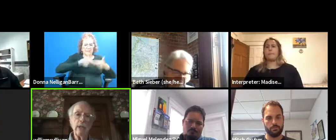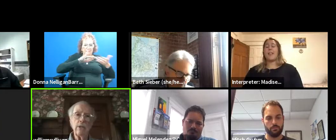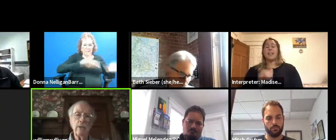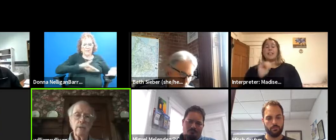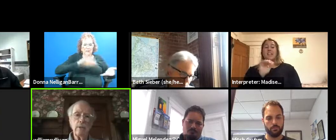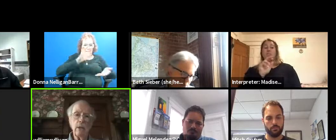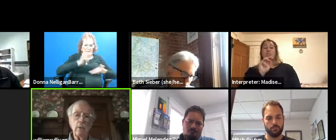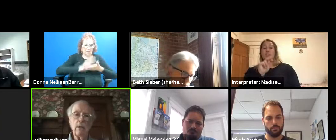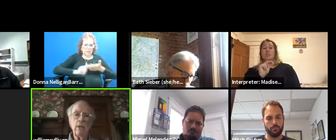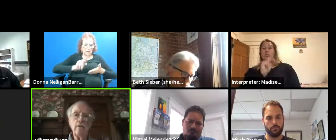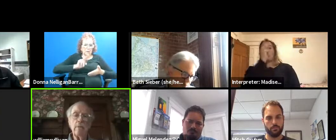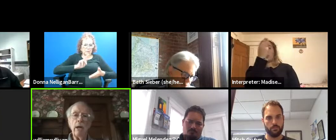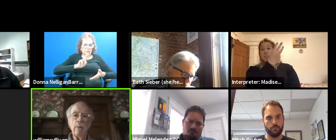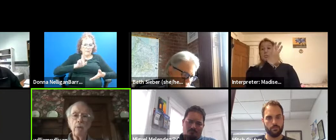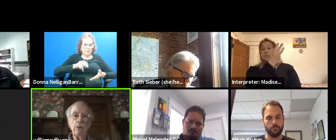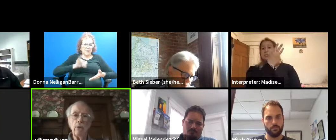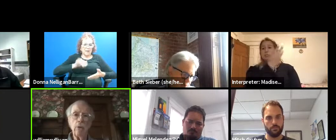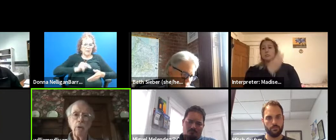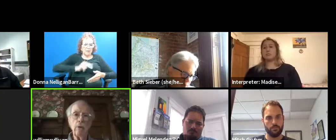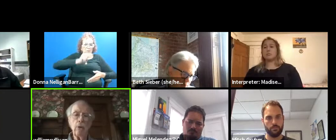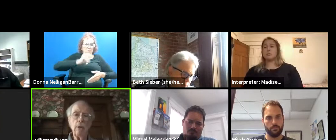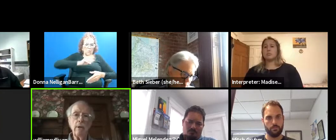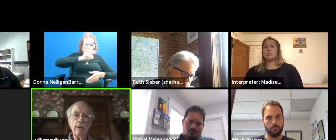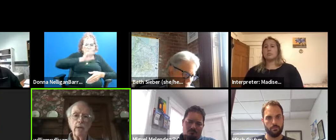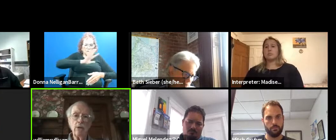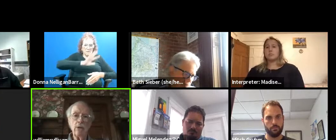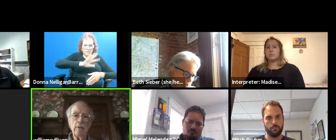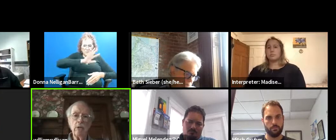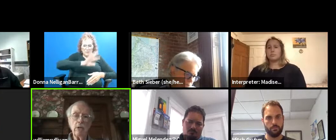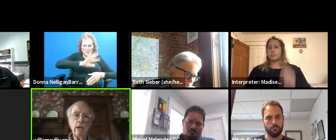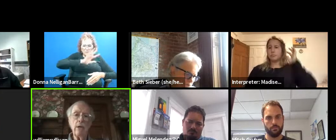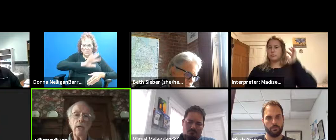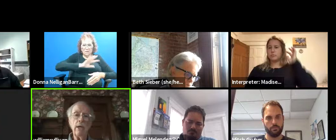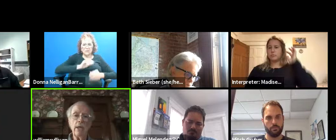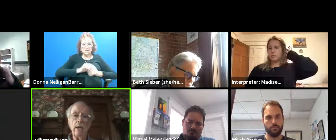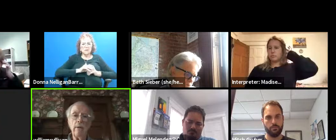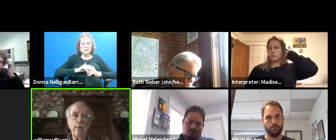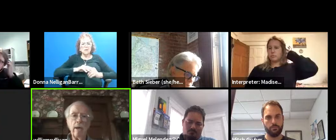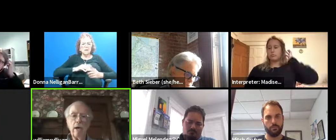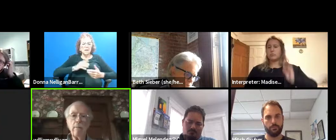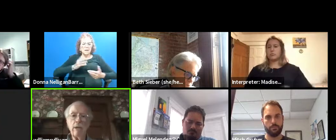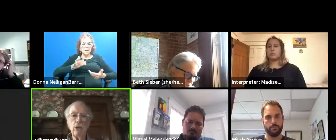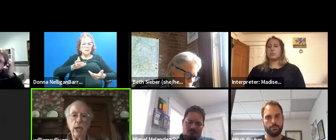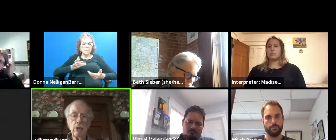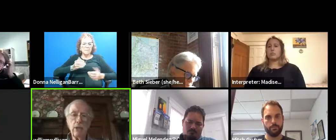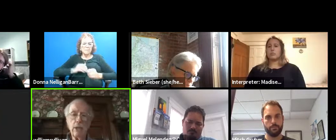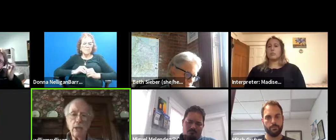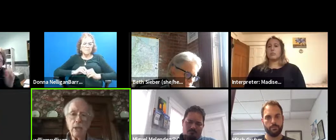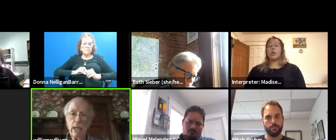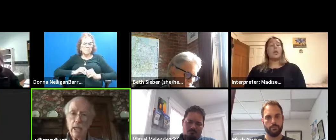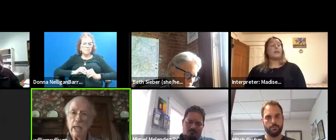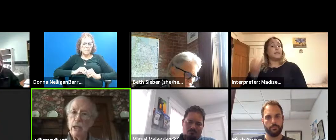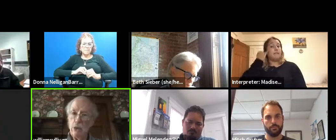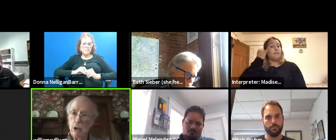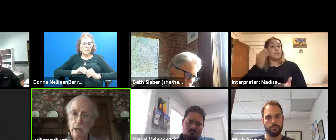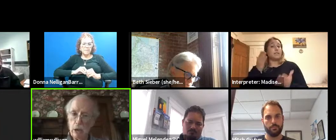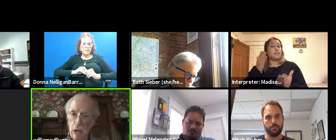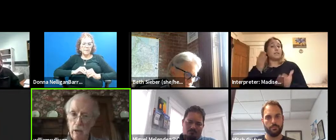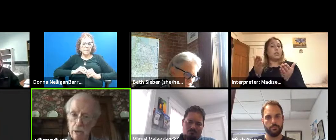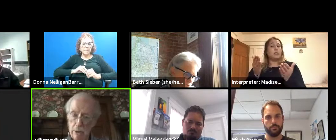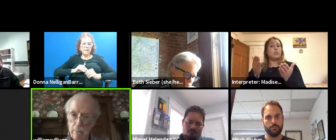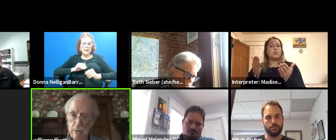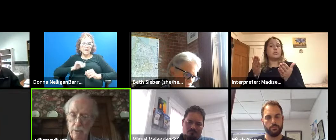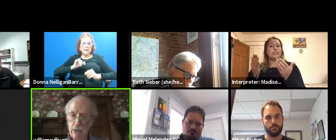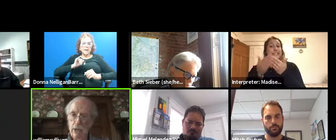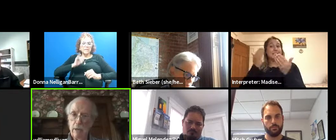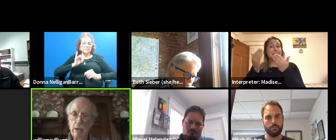once, and yet it's, from an operational point of view, it's thought of as the South. if I may suggest, the easier way to